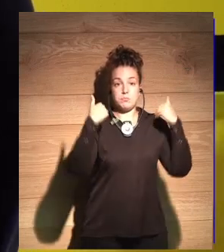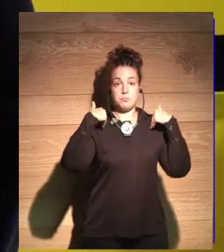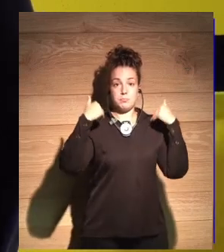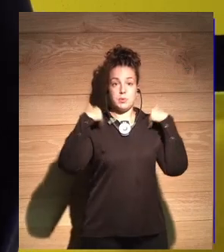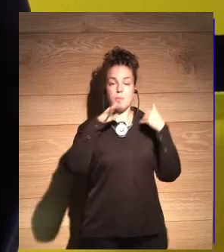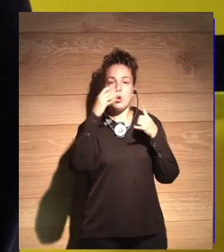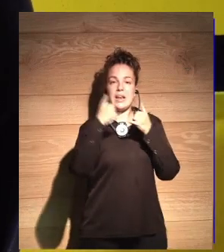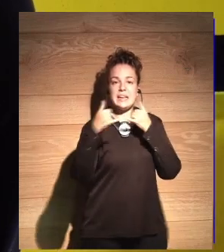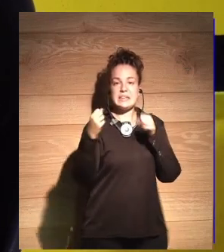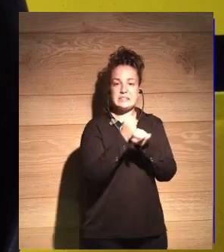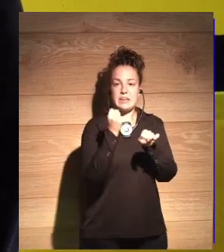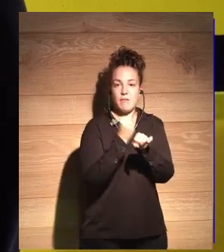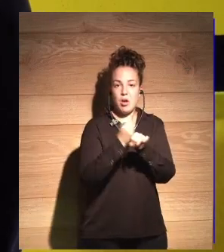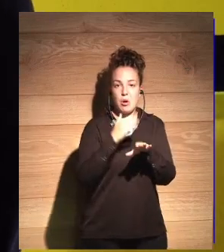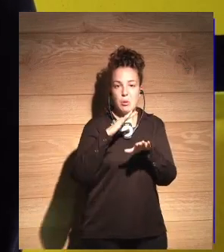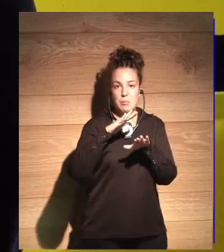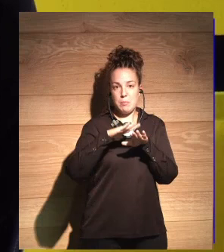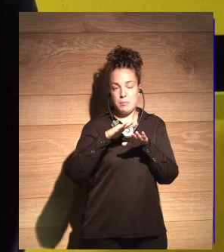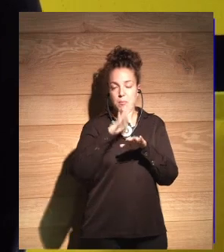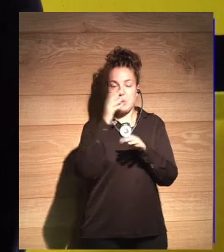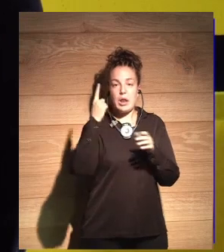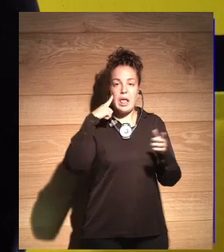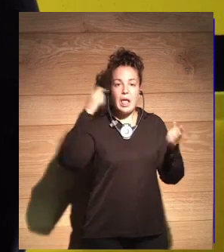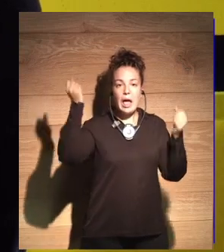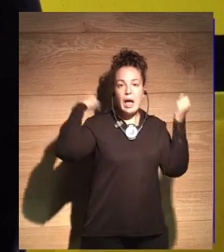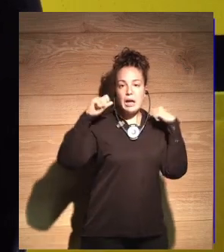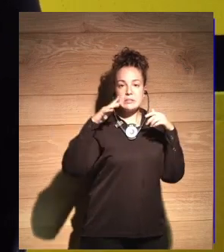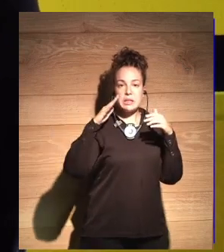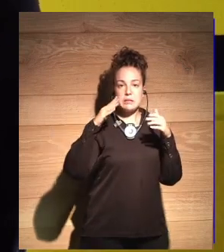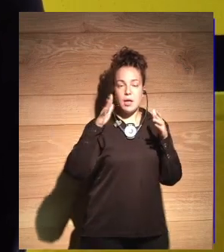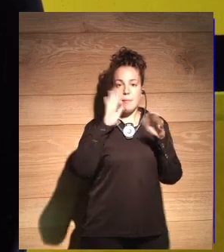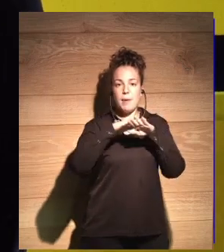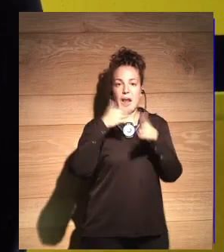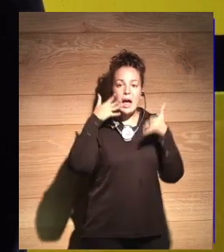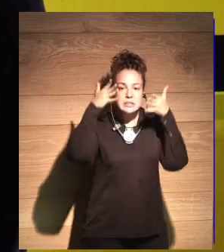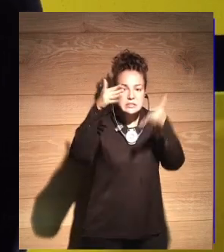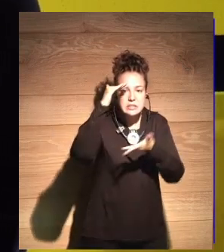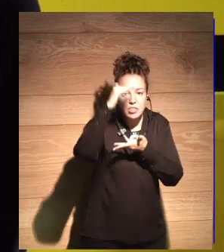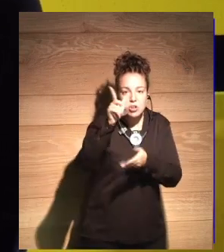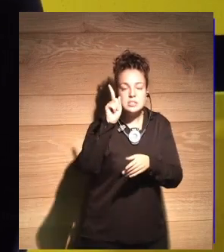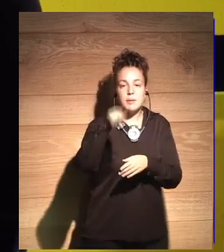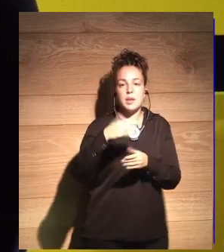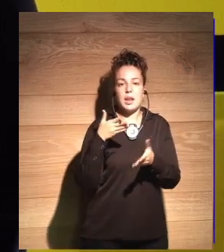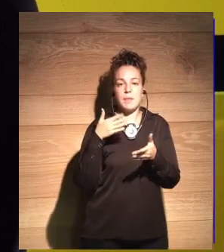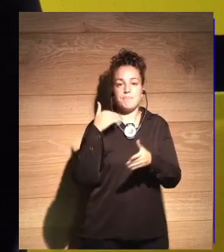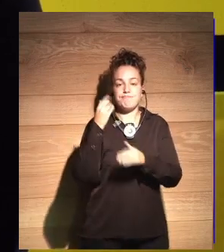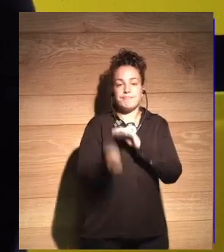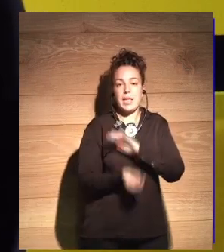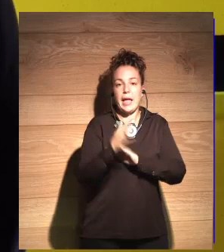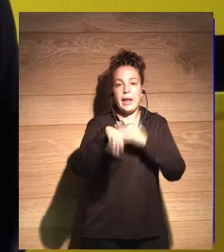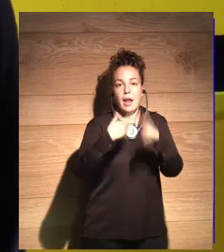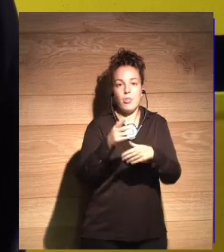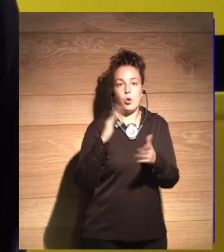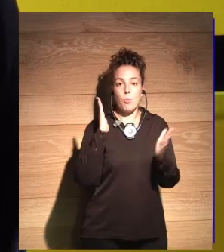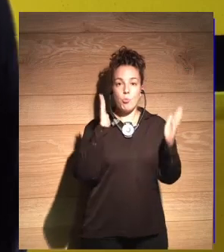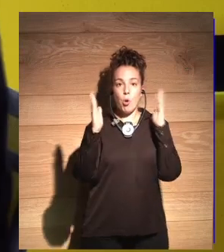are representatives of lines of work that make sense to recover that space. The art as a tool to